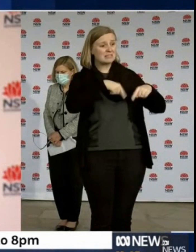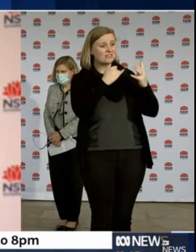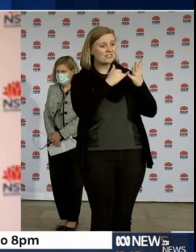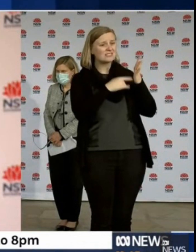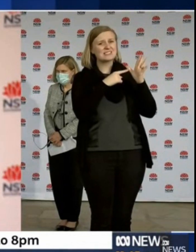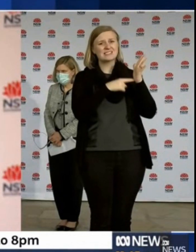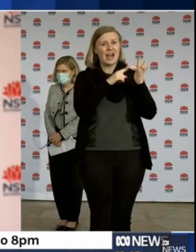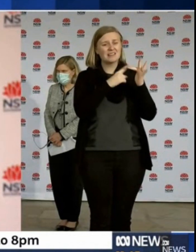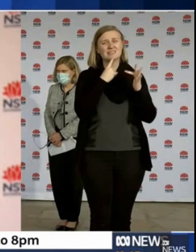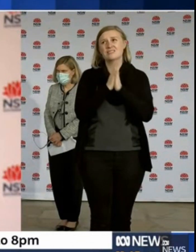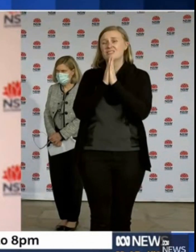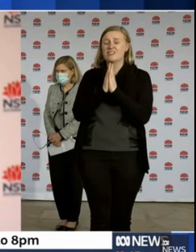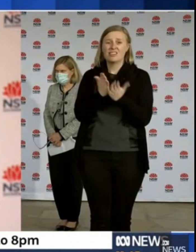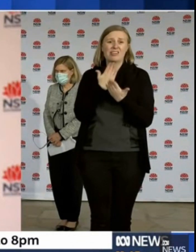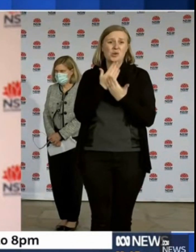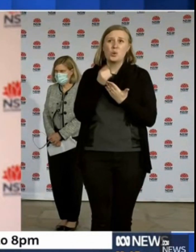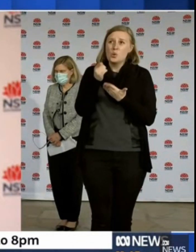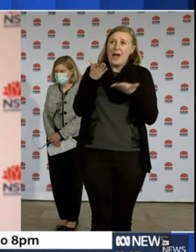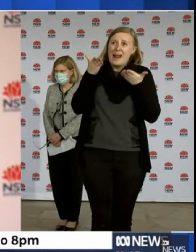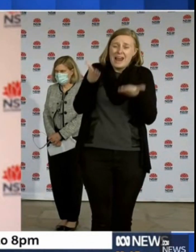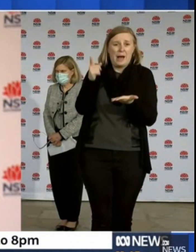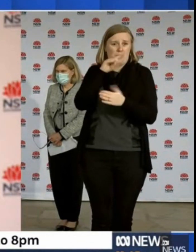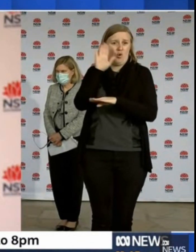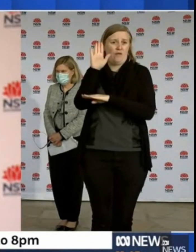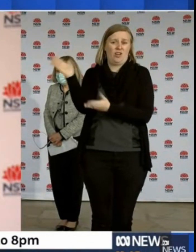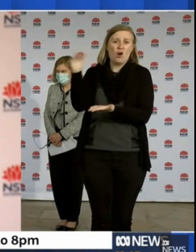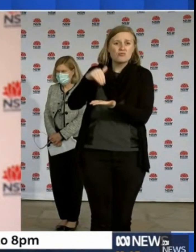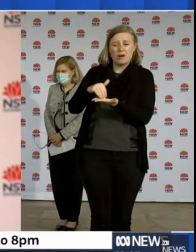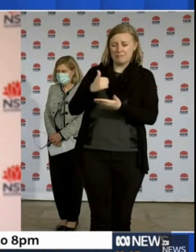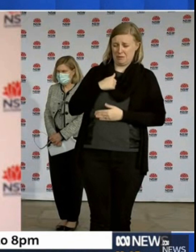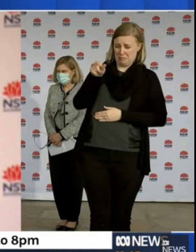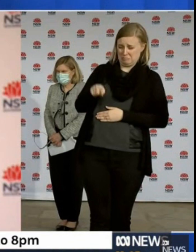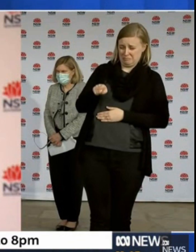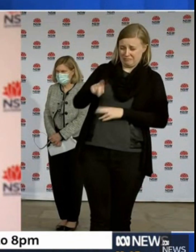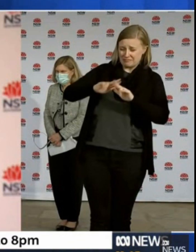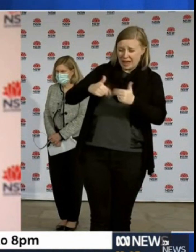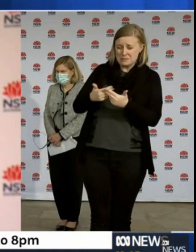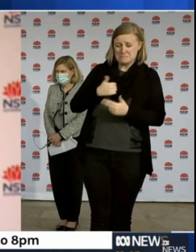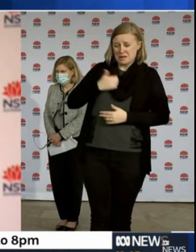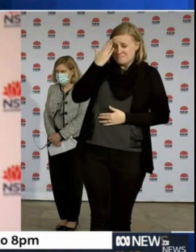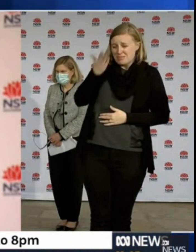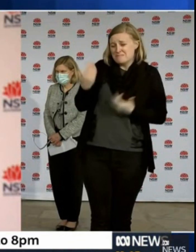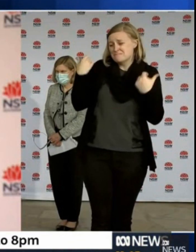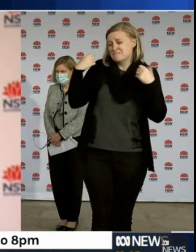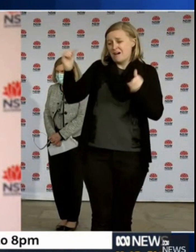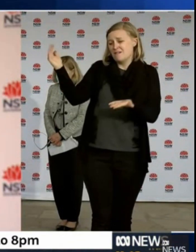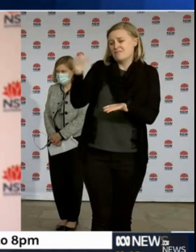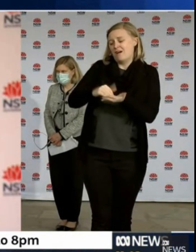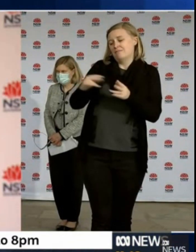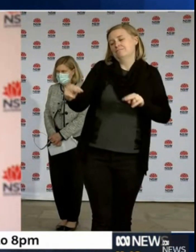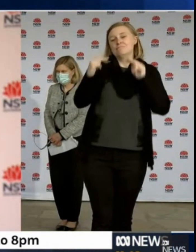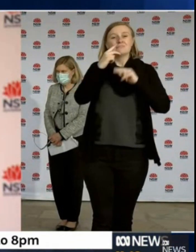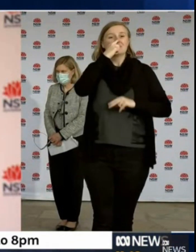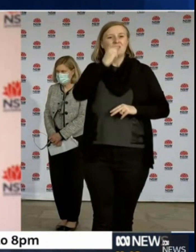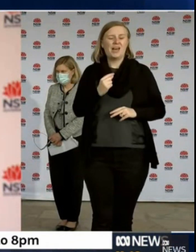to the New South Wales government grateful that we've been letting their loved ones back in, because imagine being an Aussie stranded somewhere overseas and not being able to